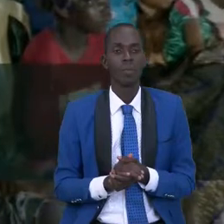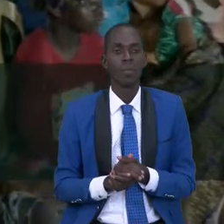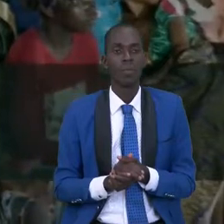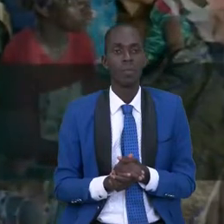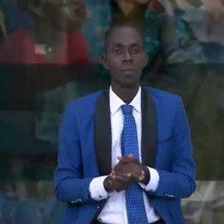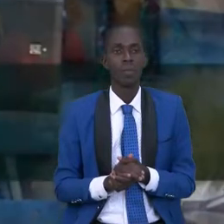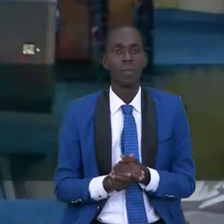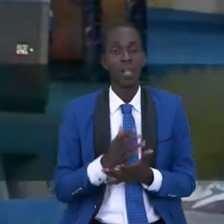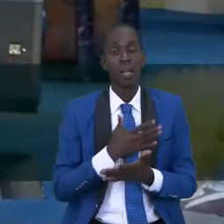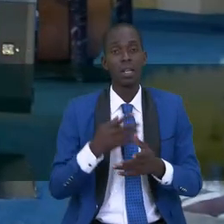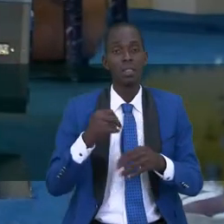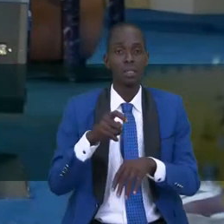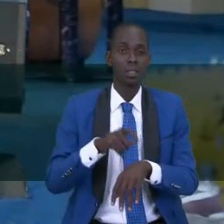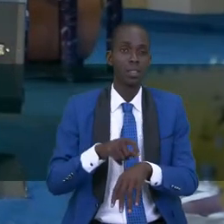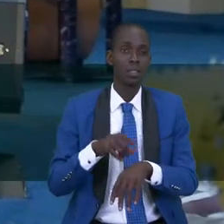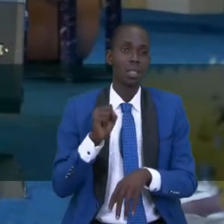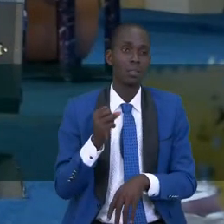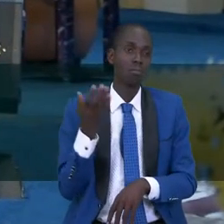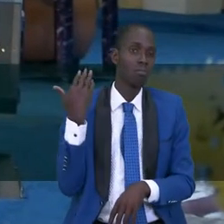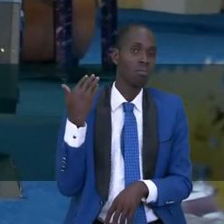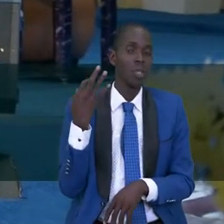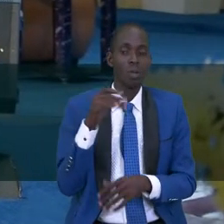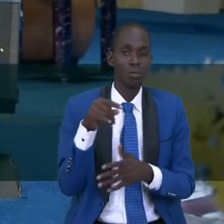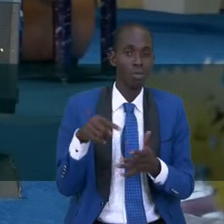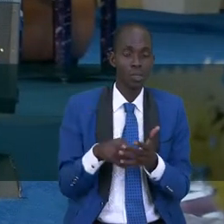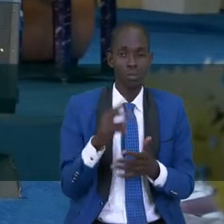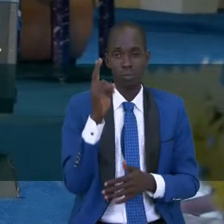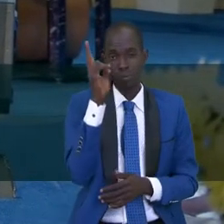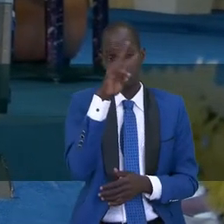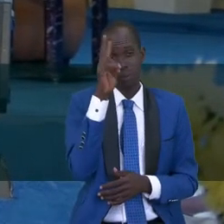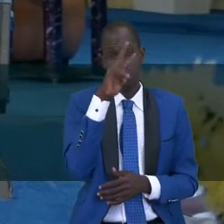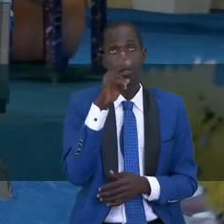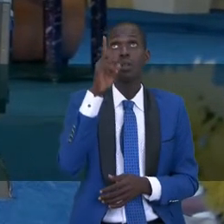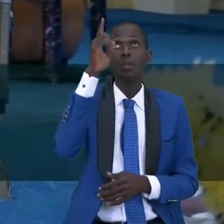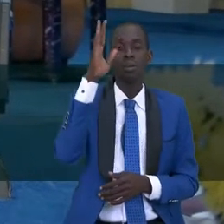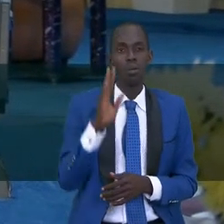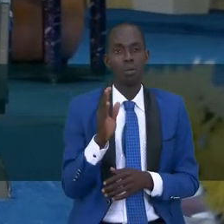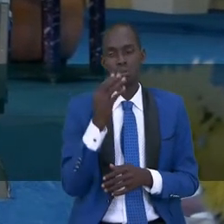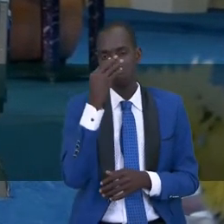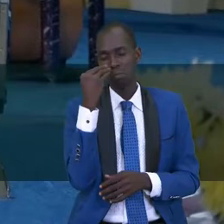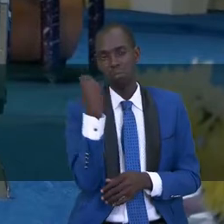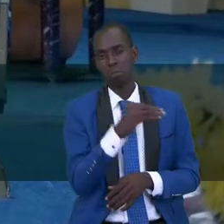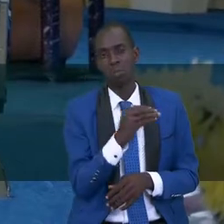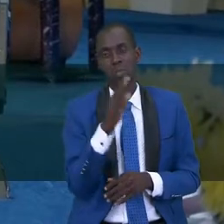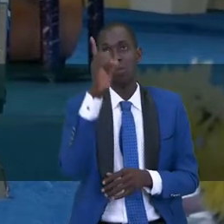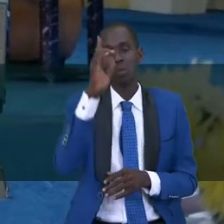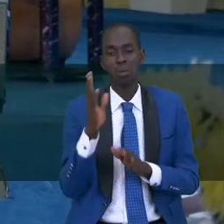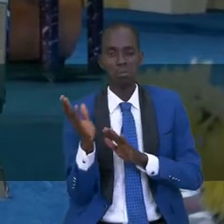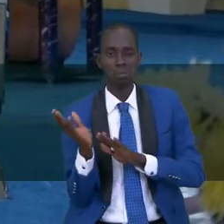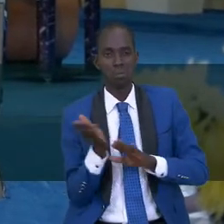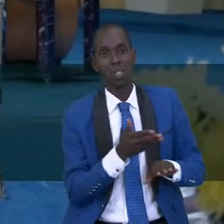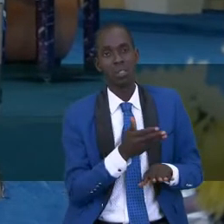says, and the times of this ignorance God winked at.